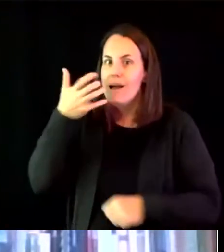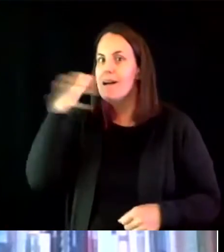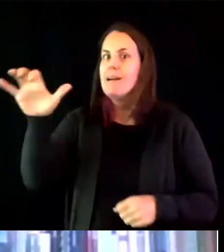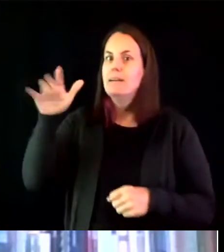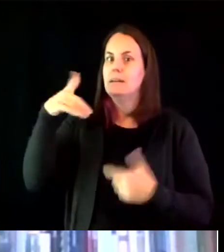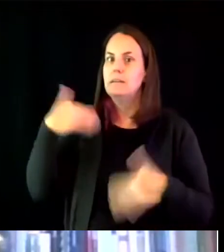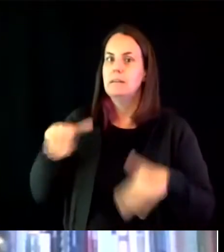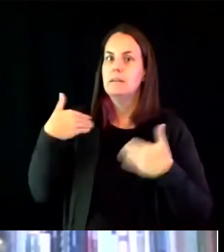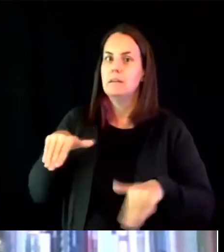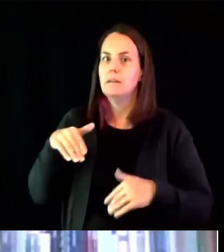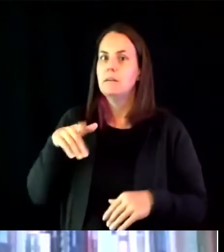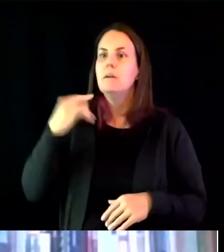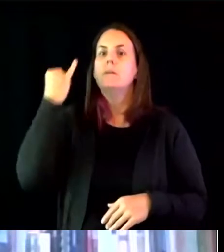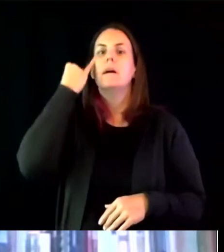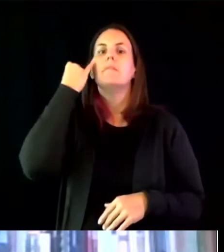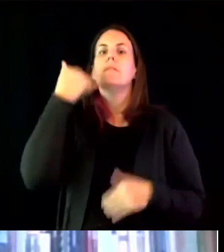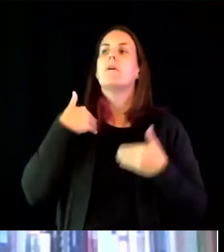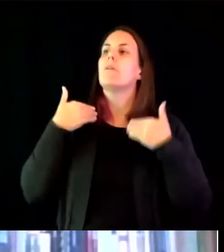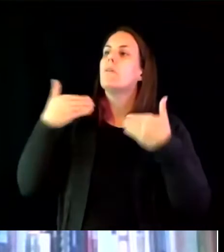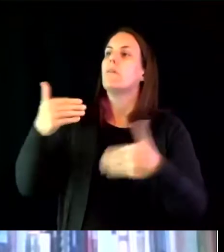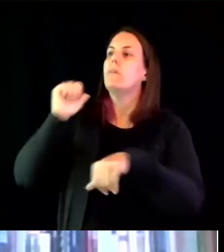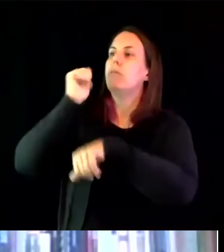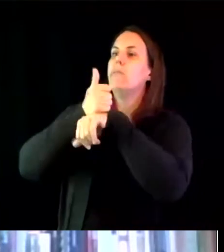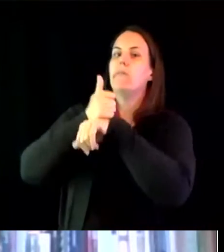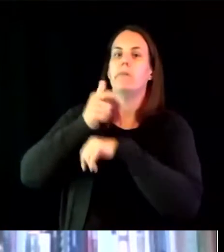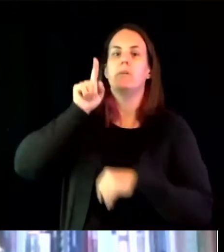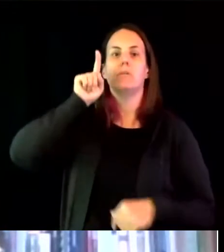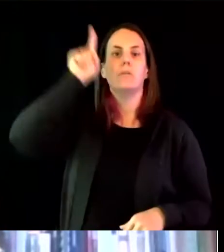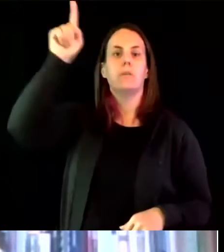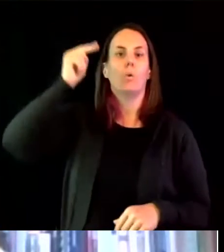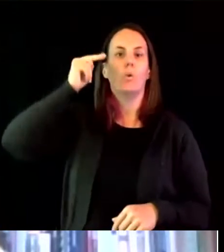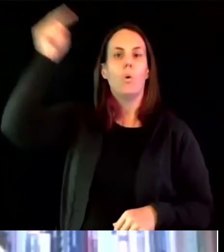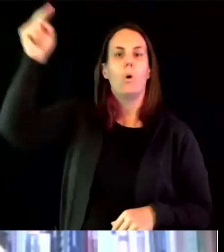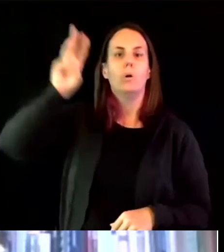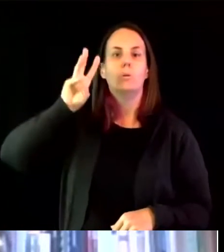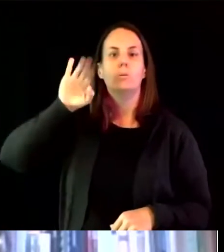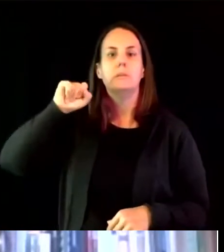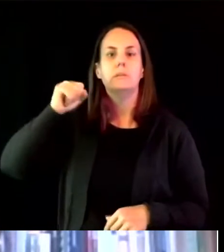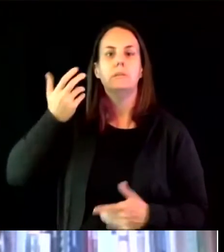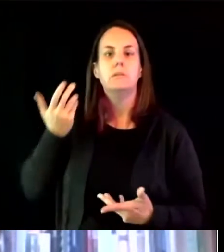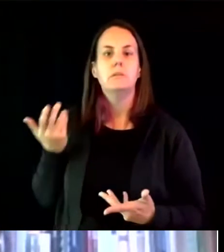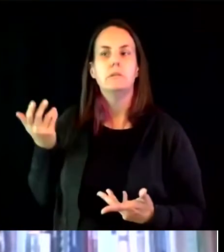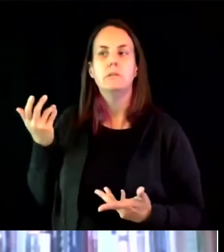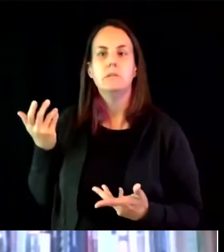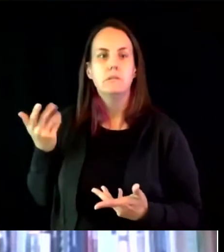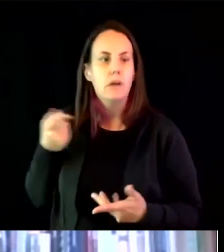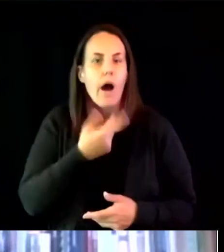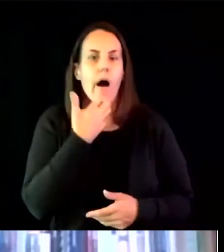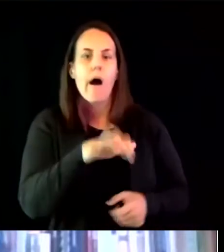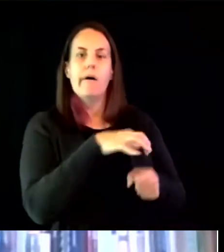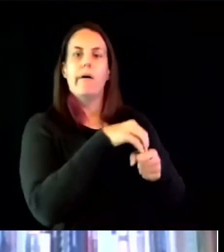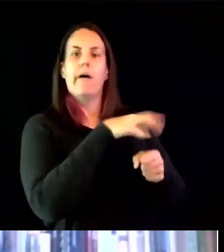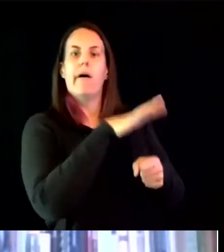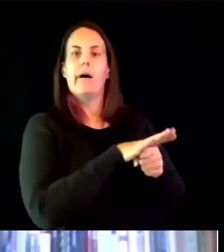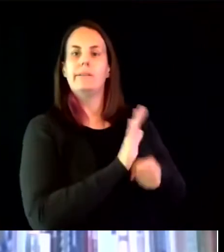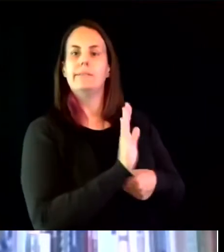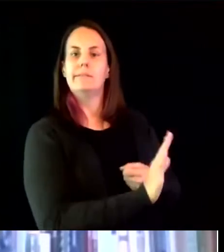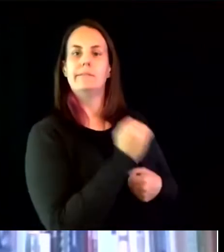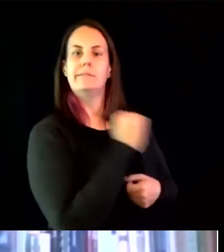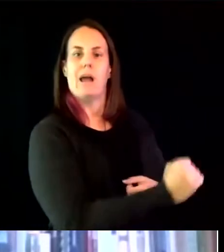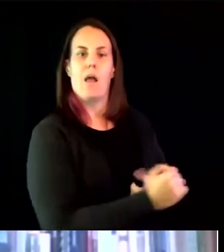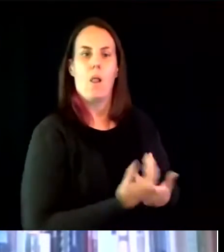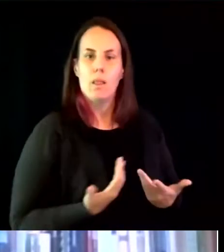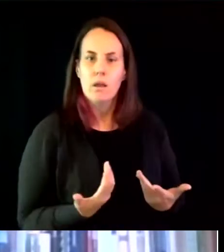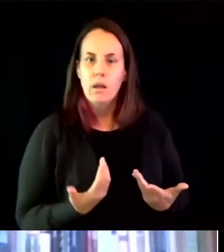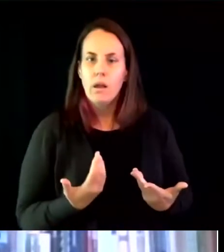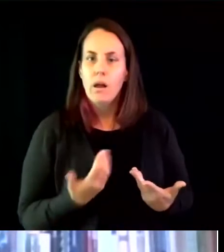As I've often said, this is a sneaky virus that moves very quickly. So those,